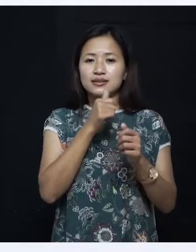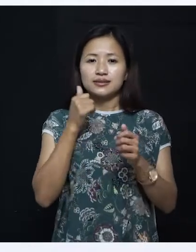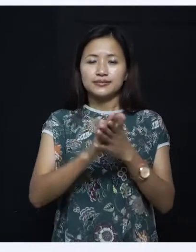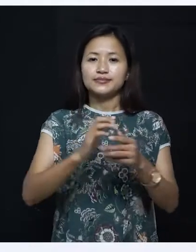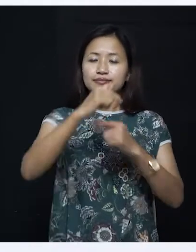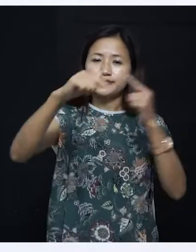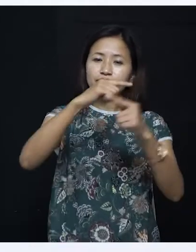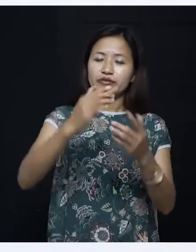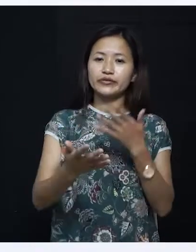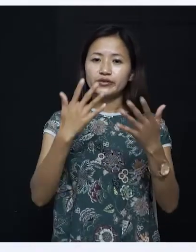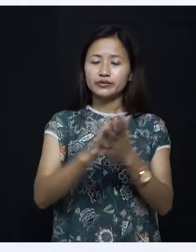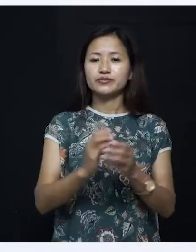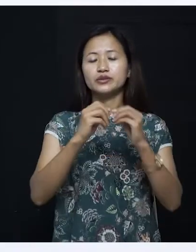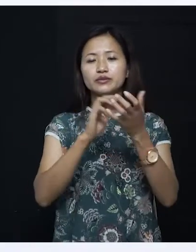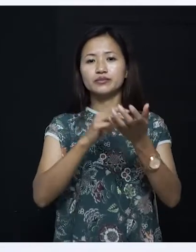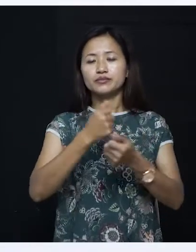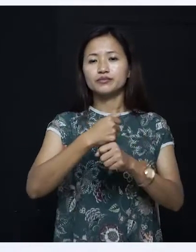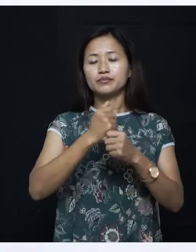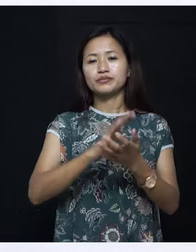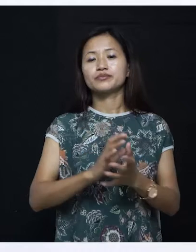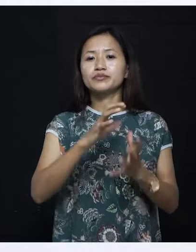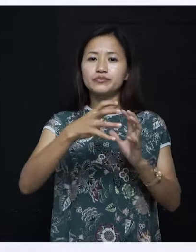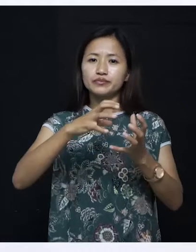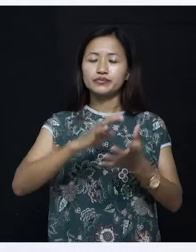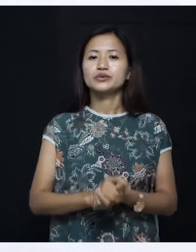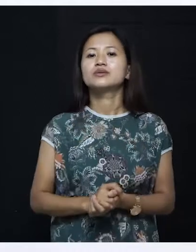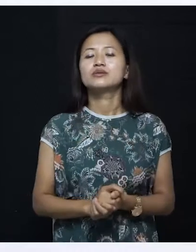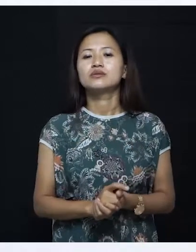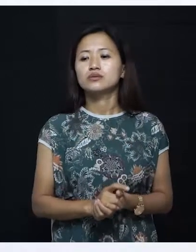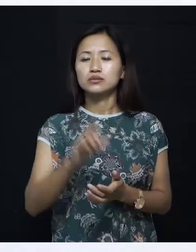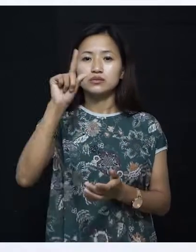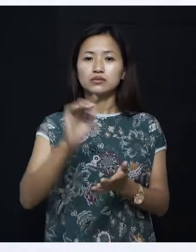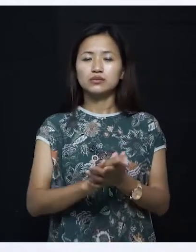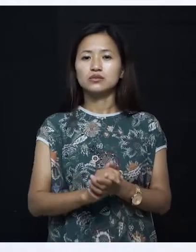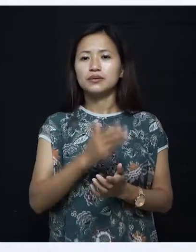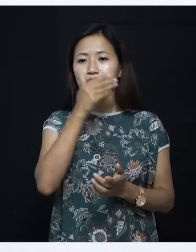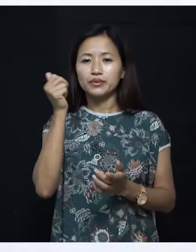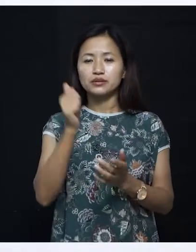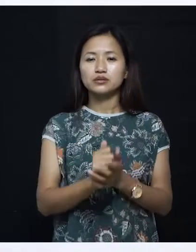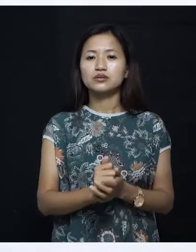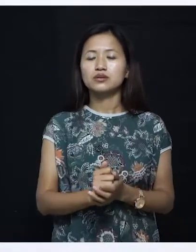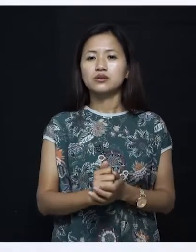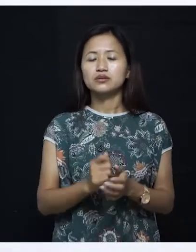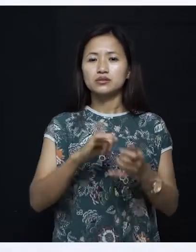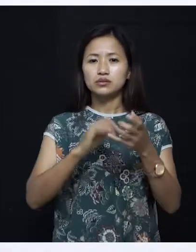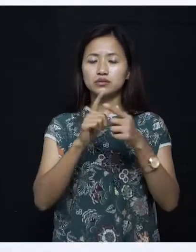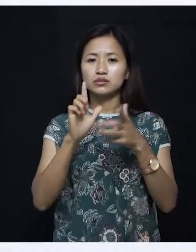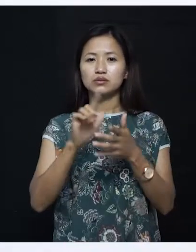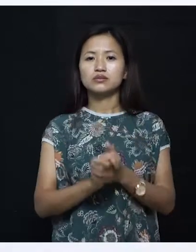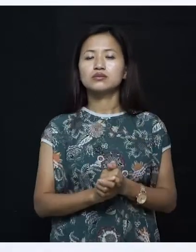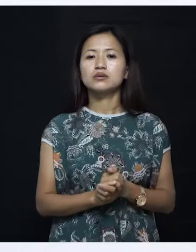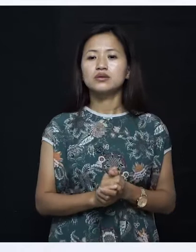this manufacturing of sugar. Okay, so that is to do with that. So the best solution will be, what they have suggested is,